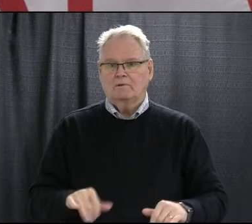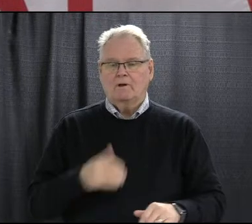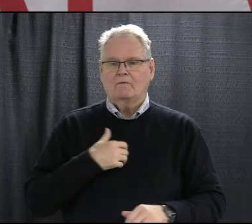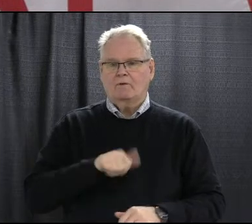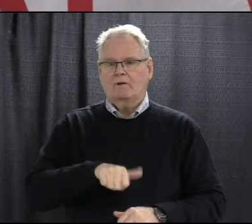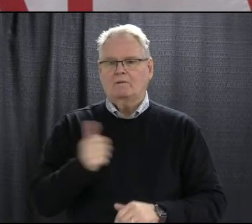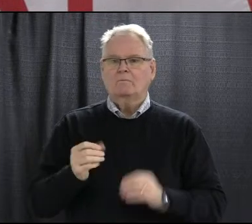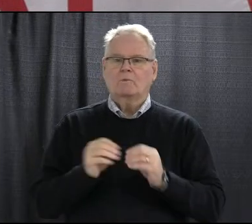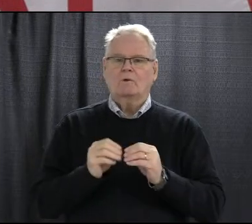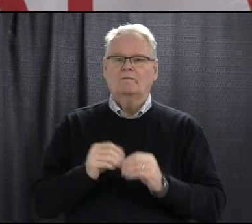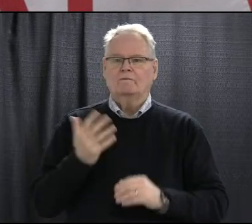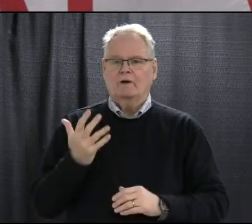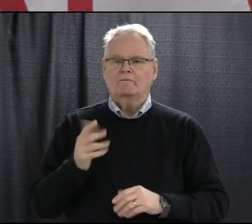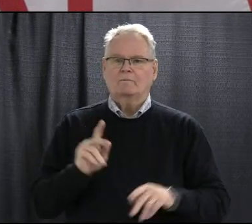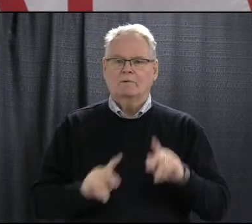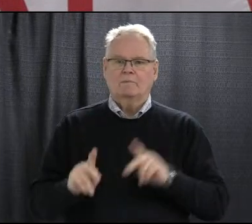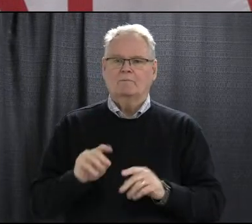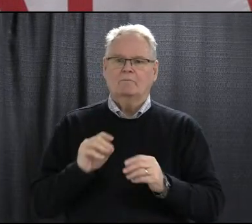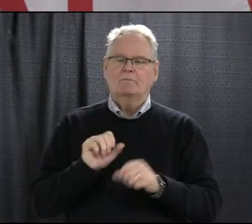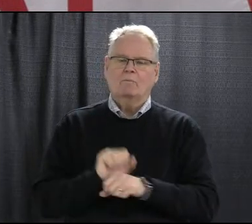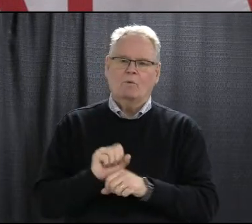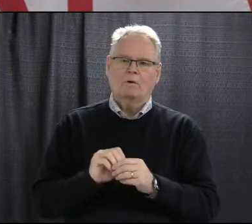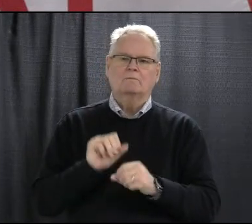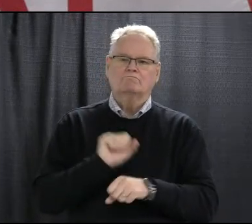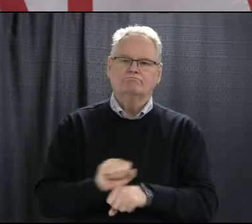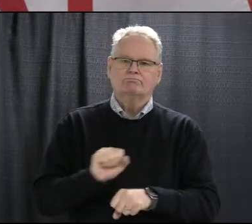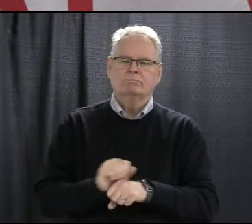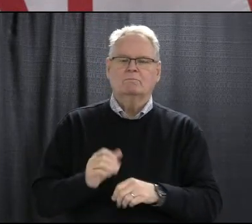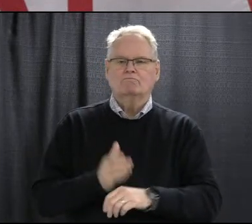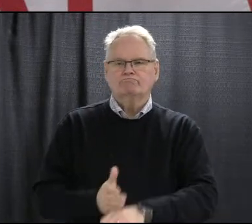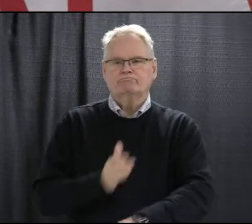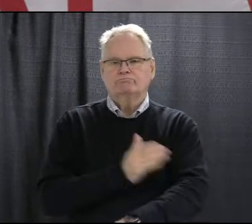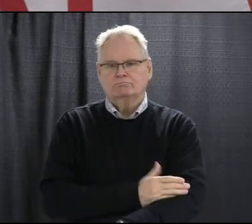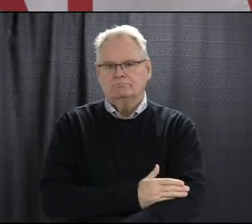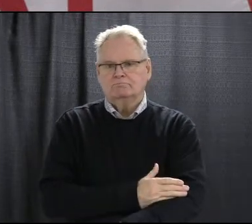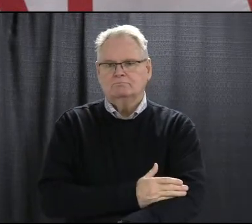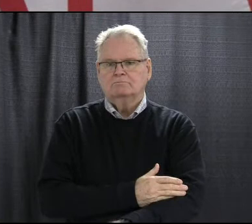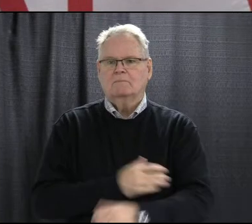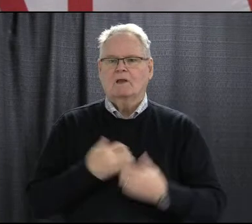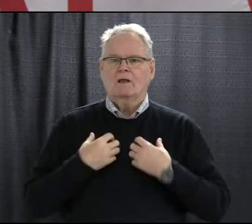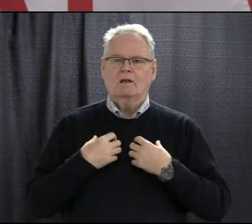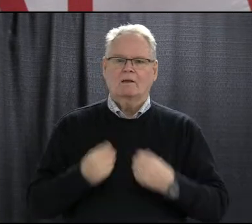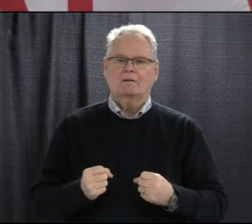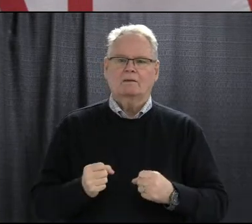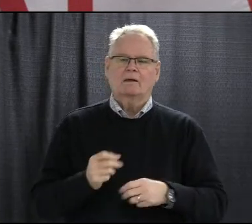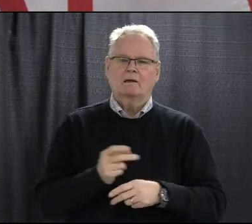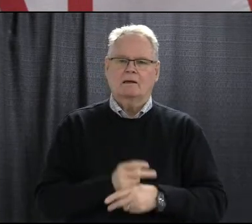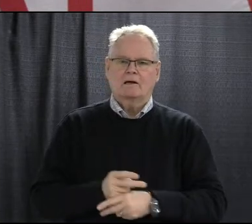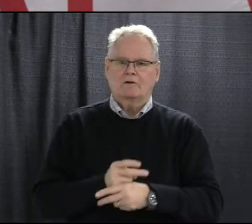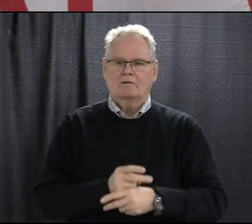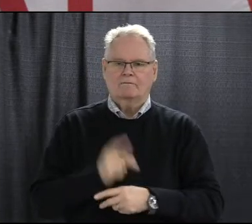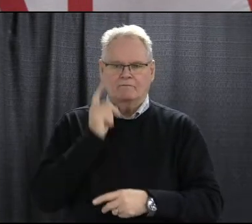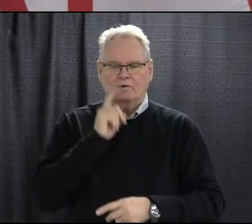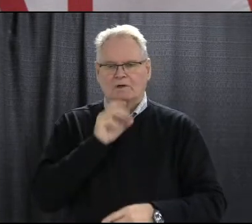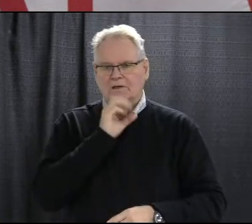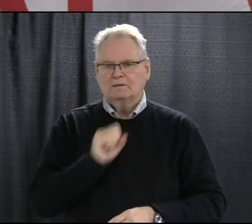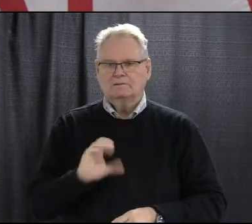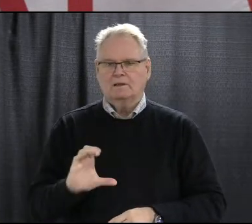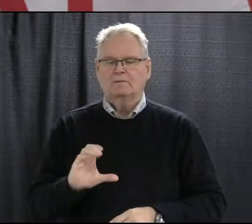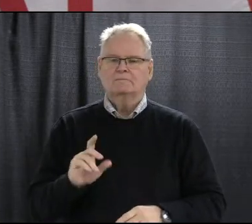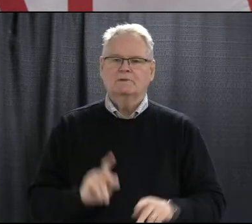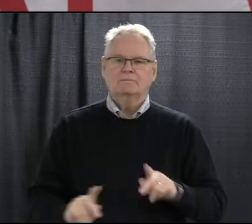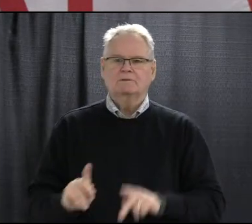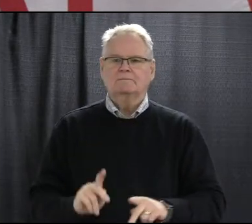steps to improve the health care and quality of life for seniors. We've launched